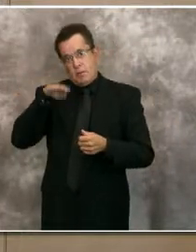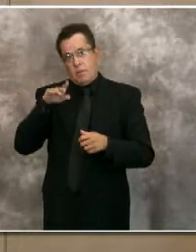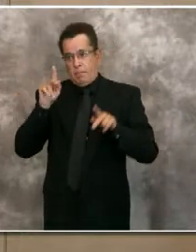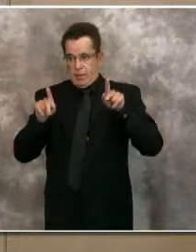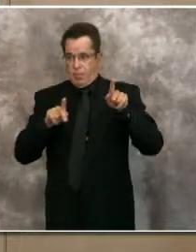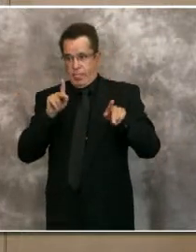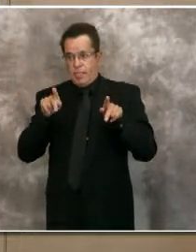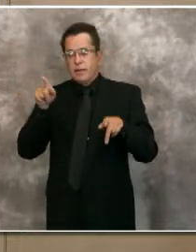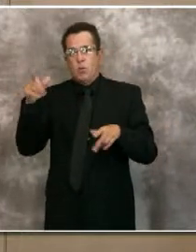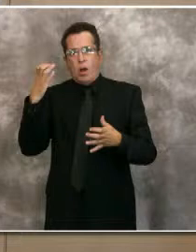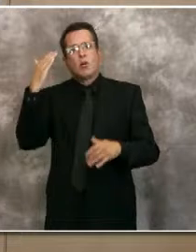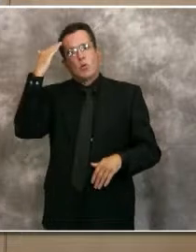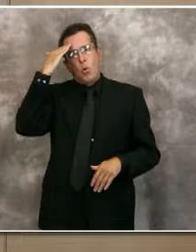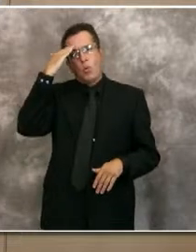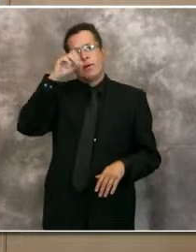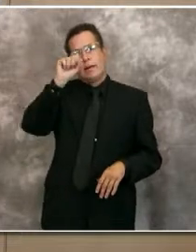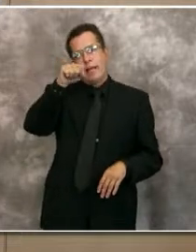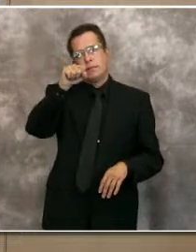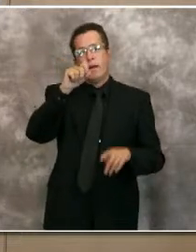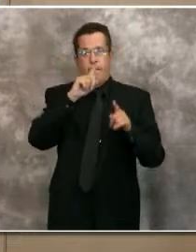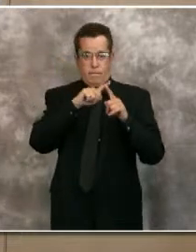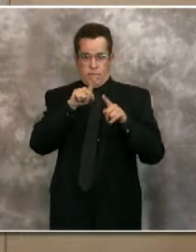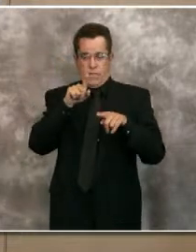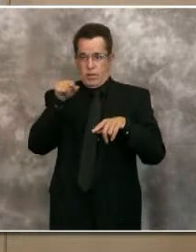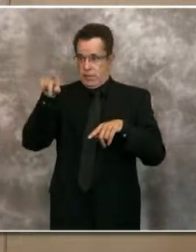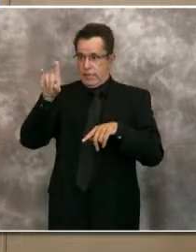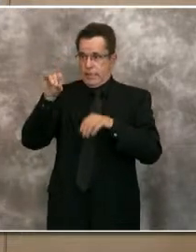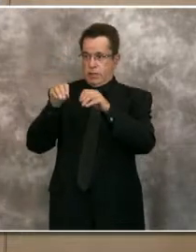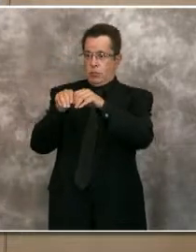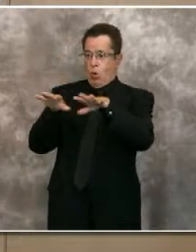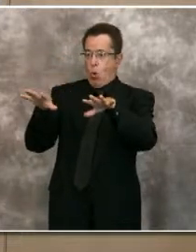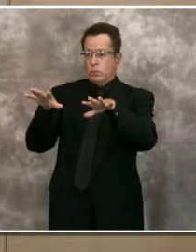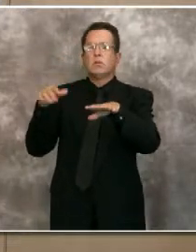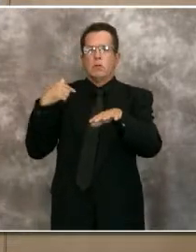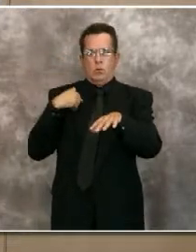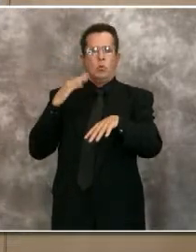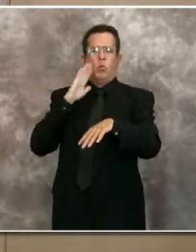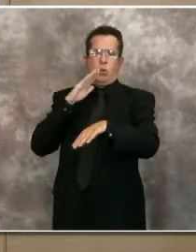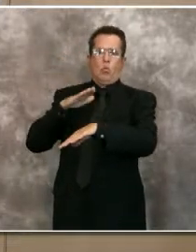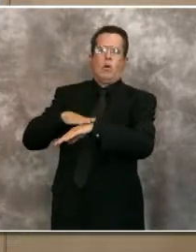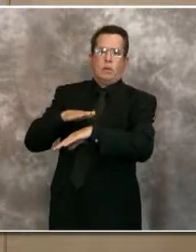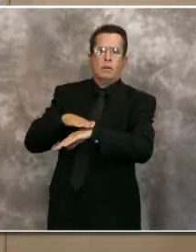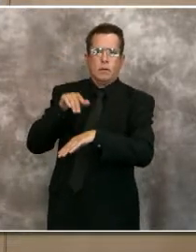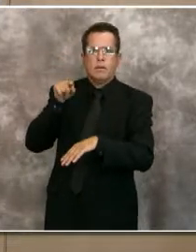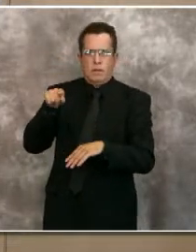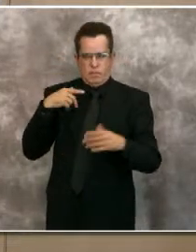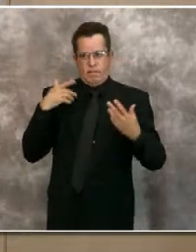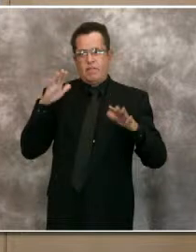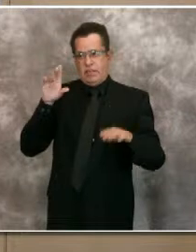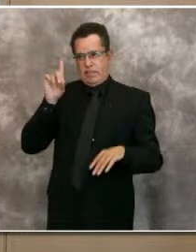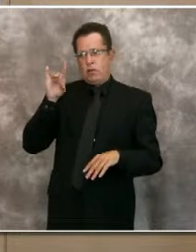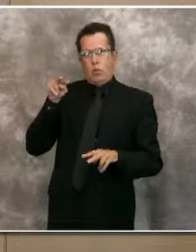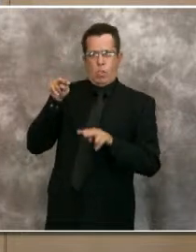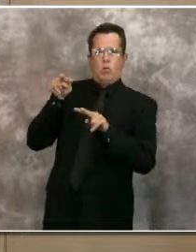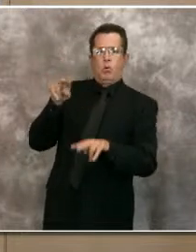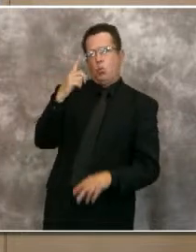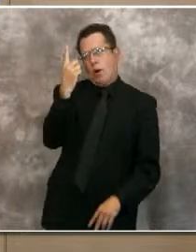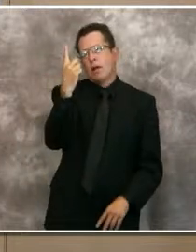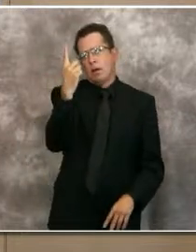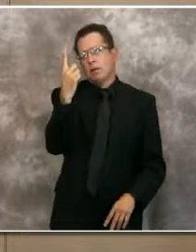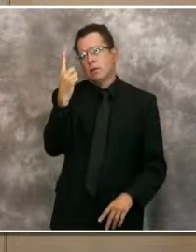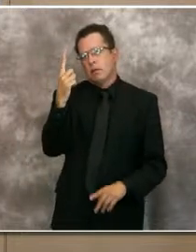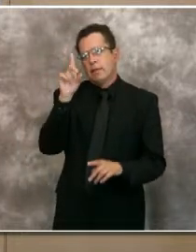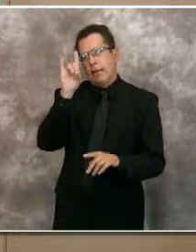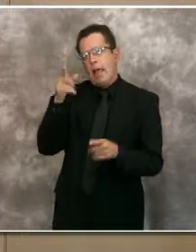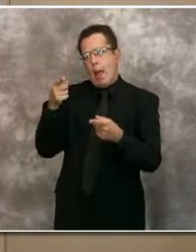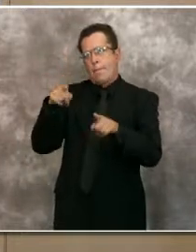the public would potentially have been exposed, that has been taken care of with the one case that we are aware